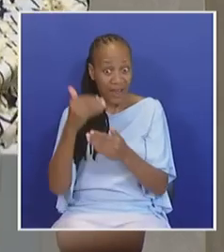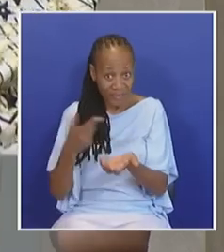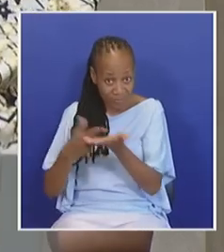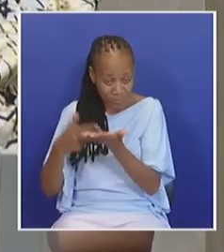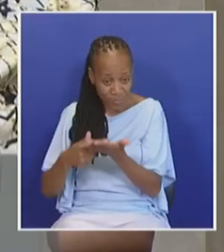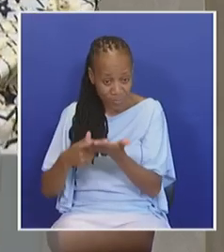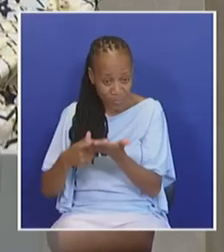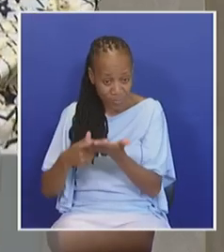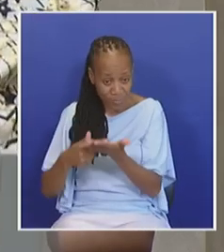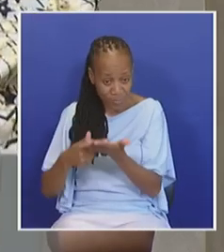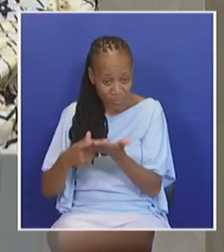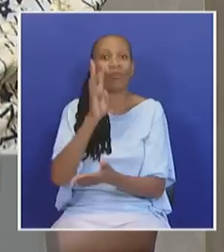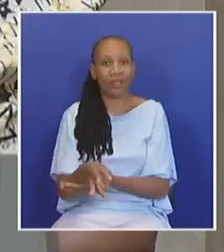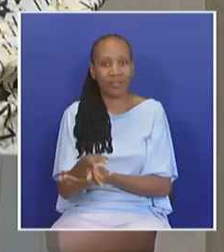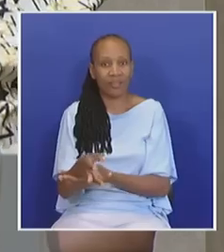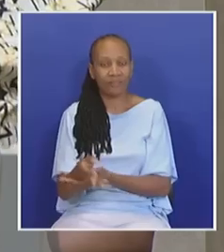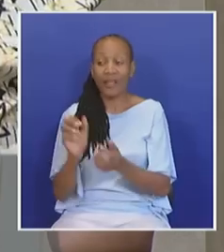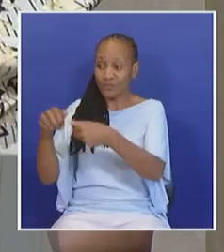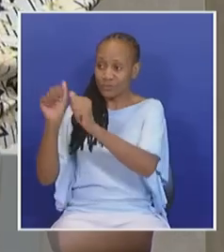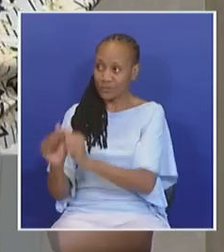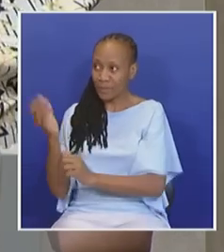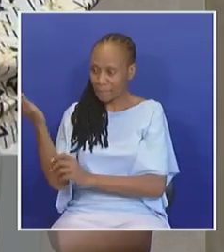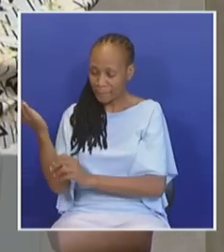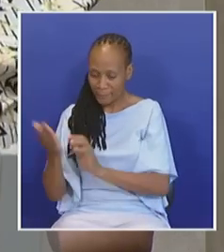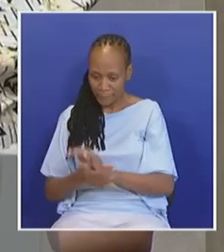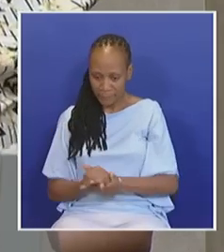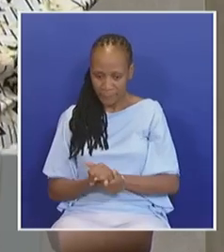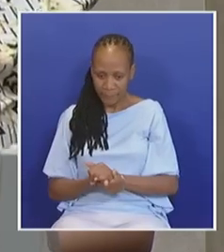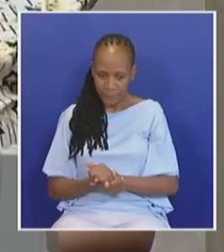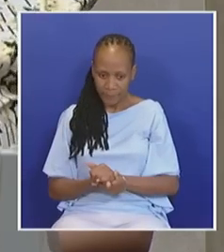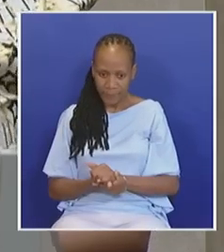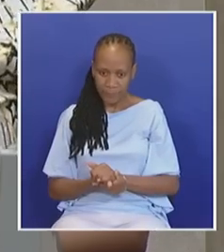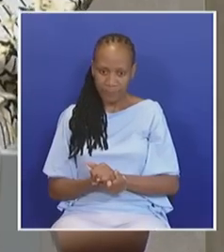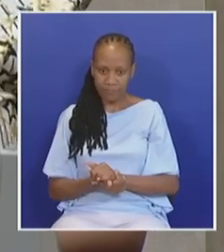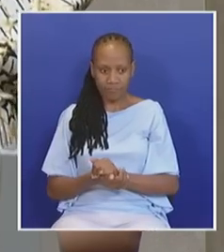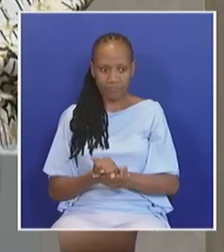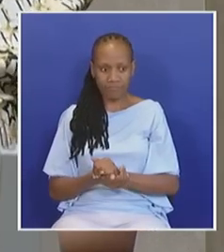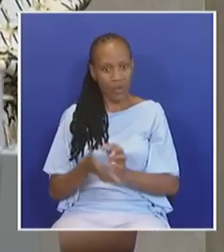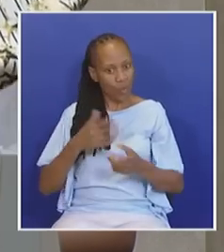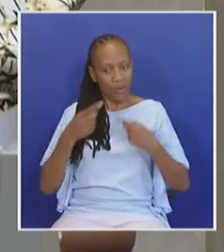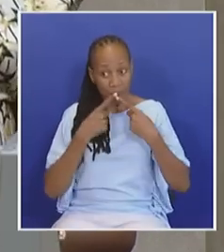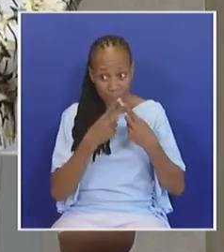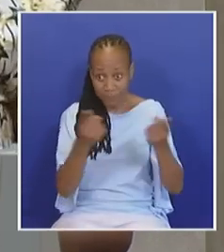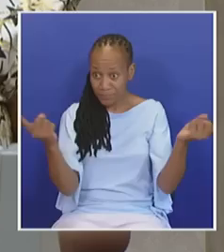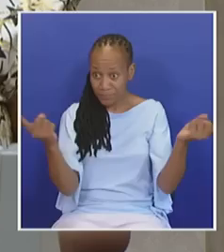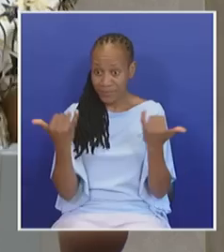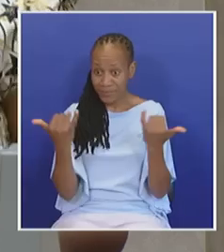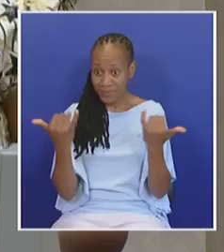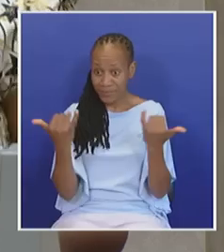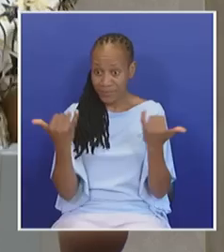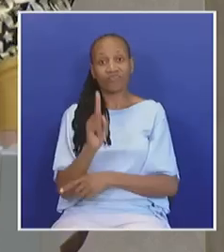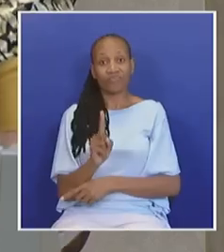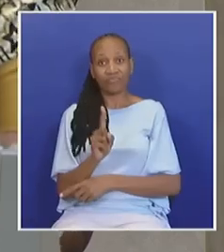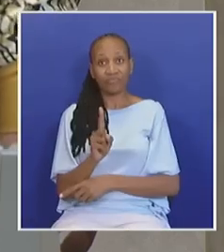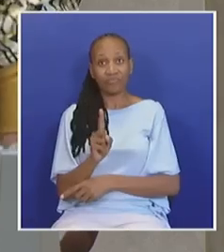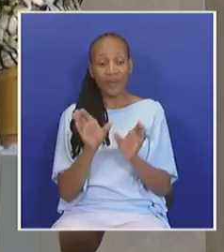committee. Honorable Chairperson, I would like to indicate to the House that all members